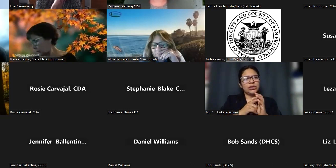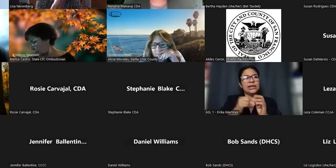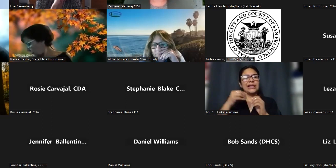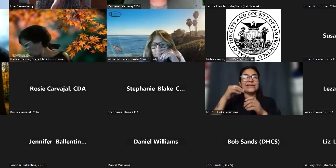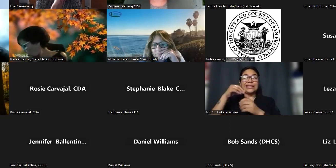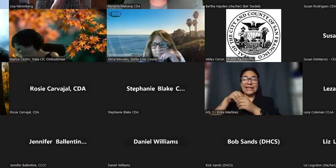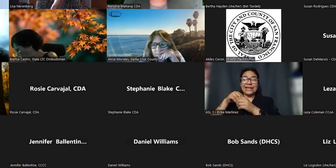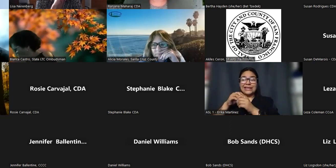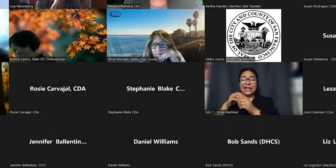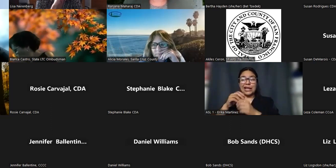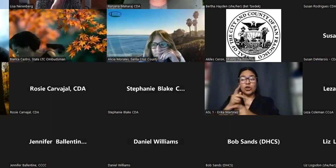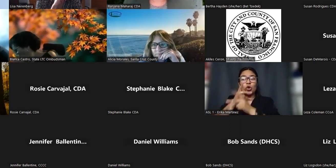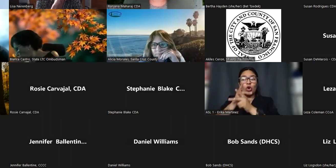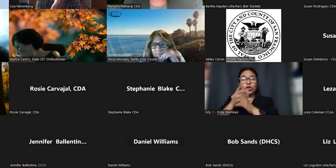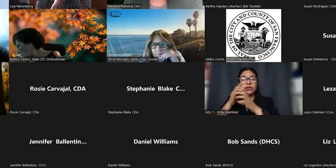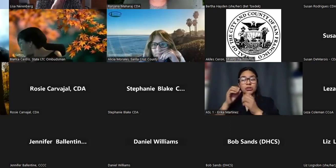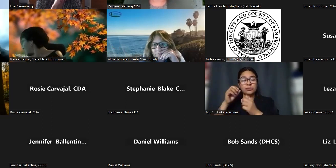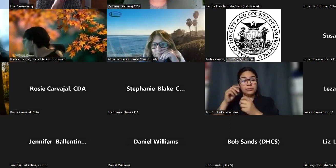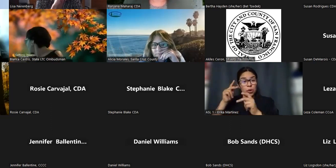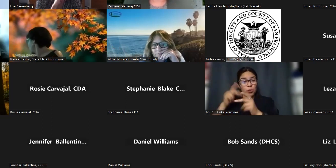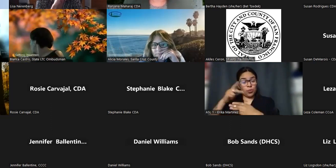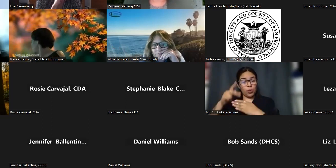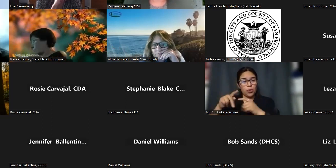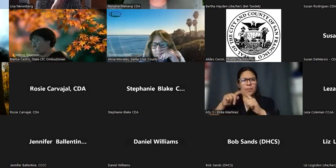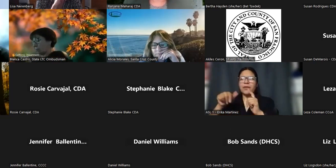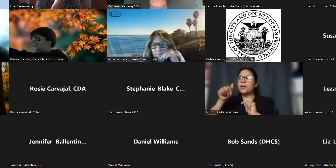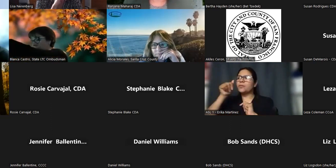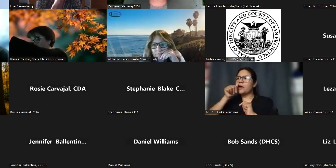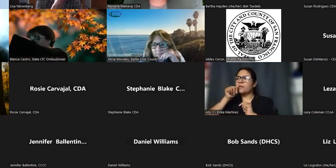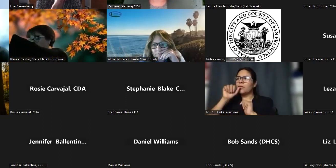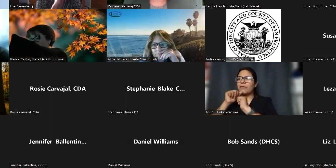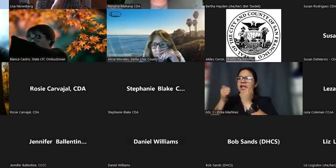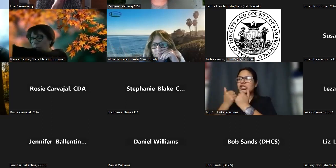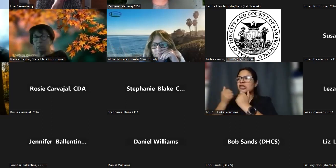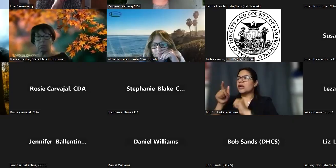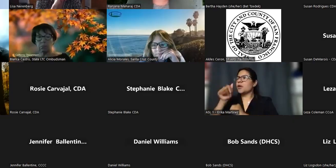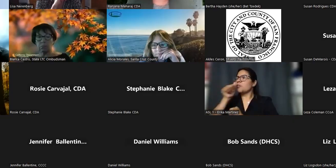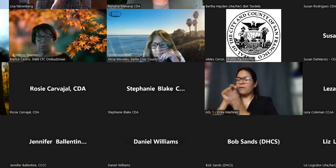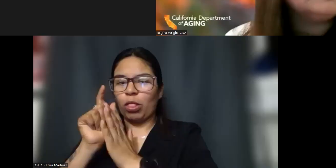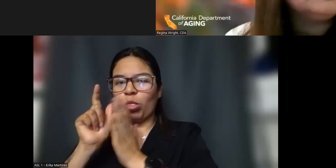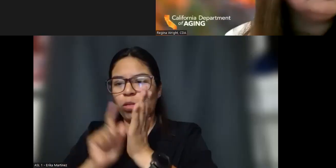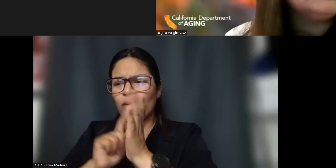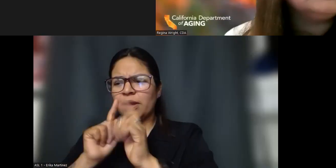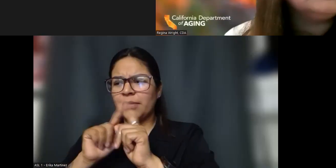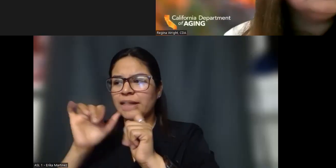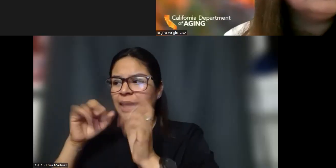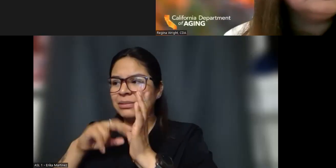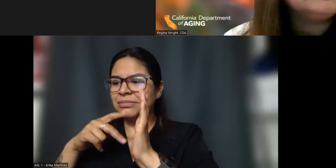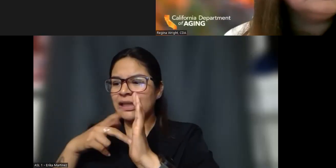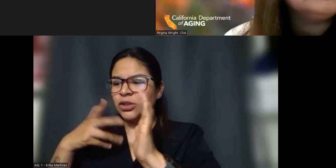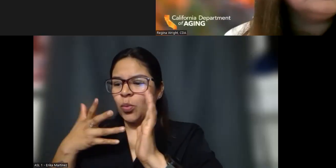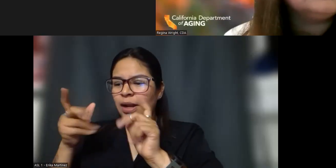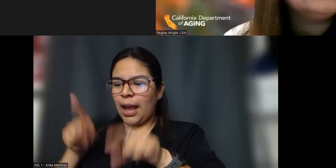program, but the guardian is with a private agency, with a private lawyer. How often do the counties actually